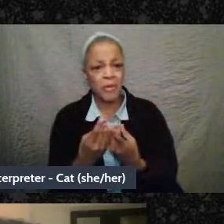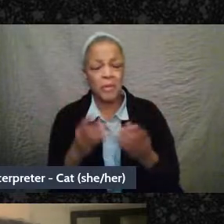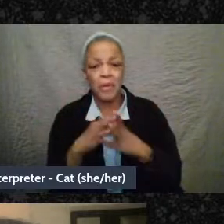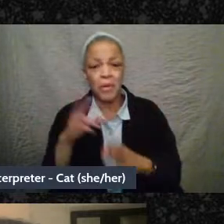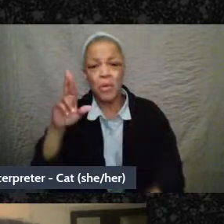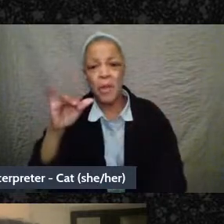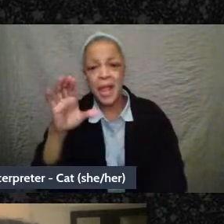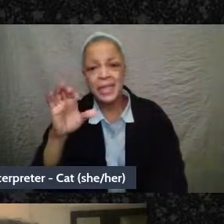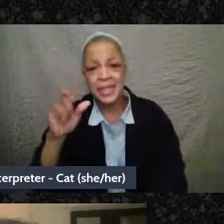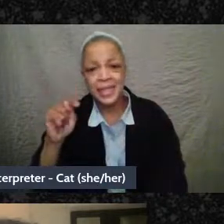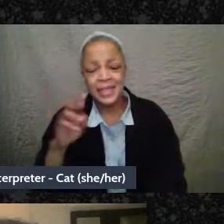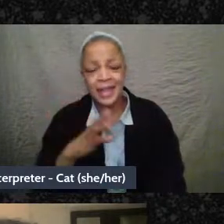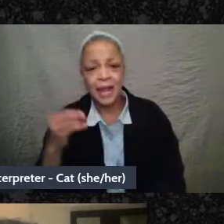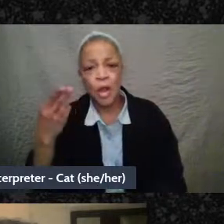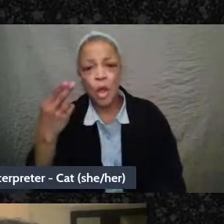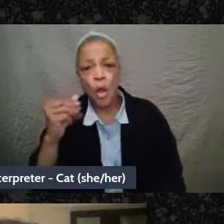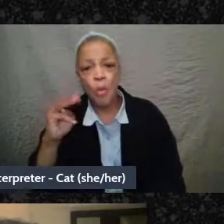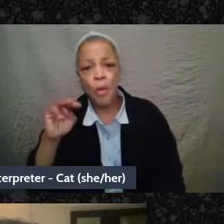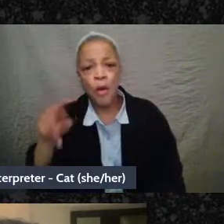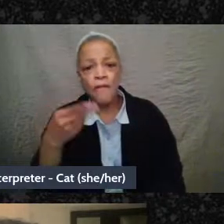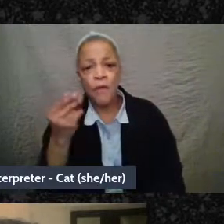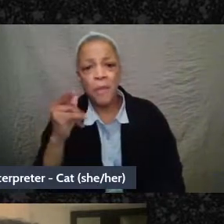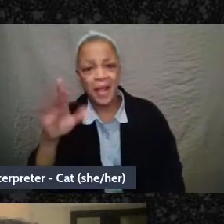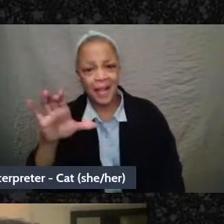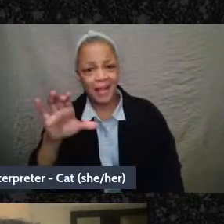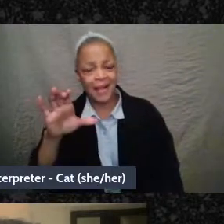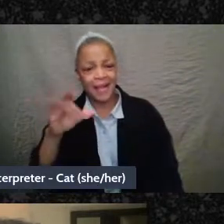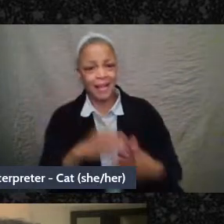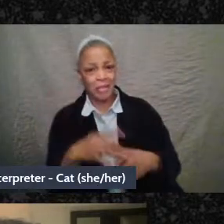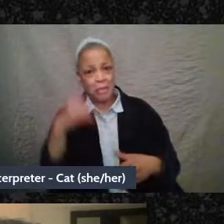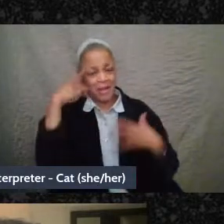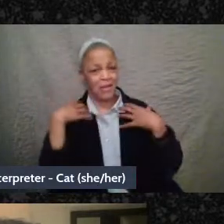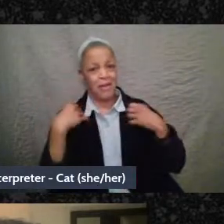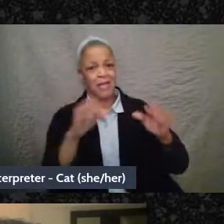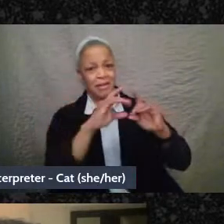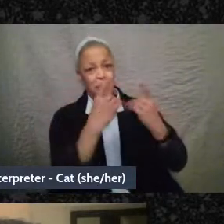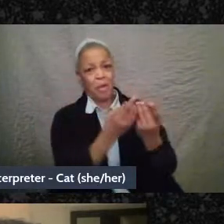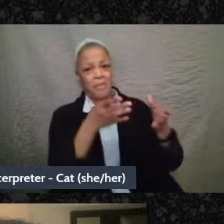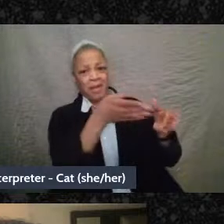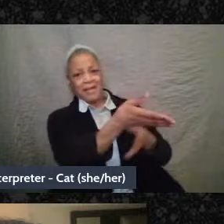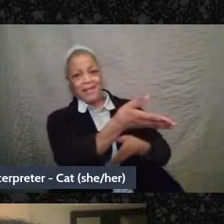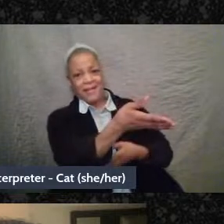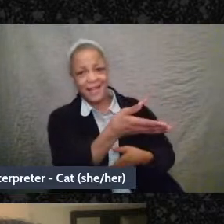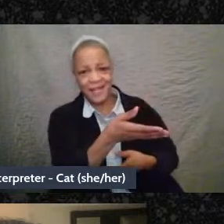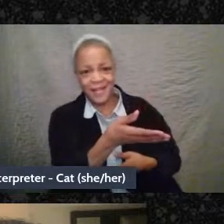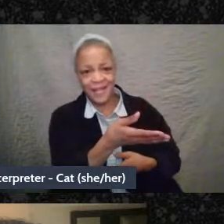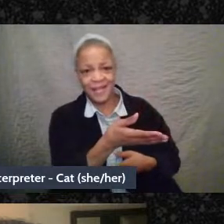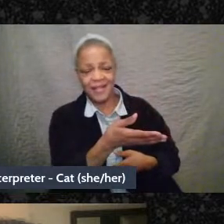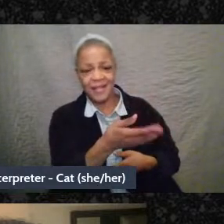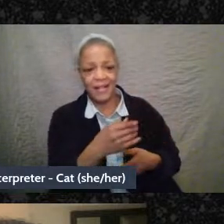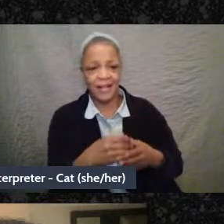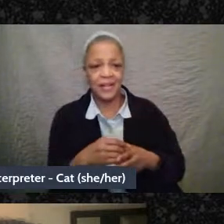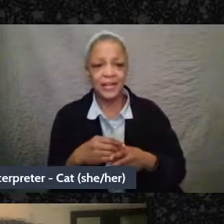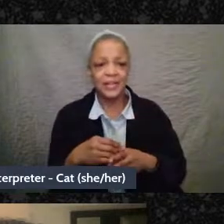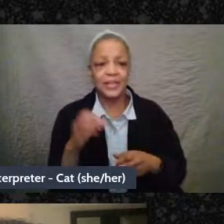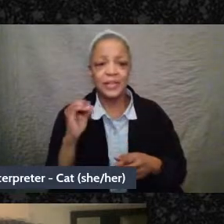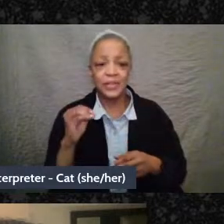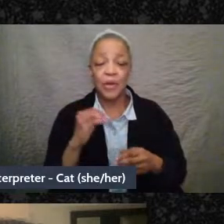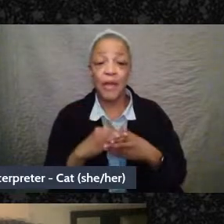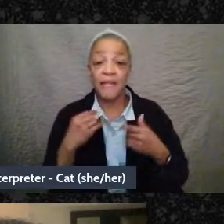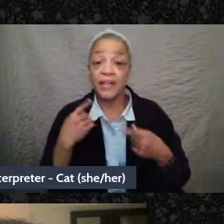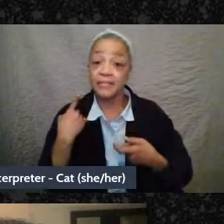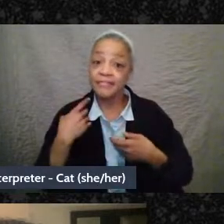mean, surprise, but right, that's the work that we're sifting to and having really difficult conversations with our